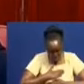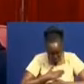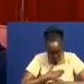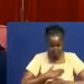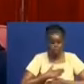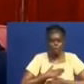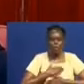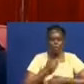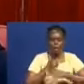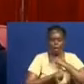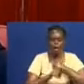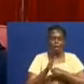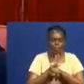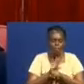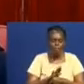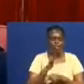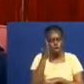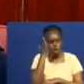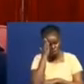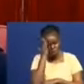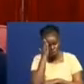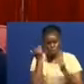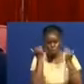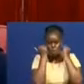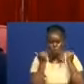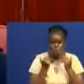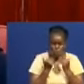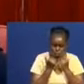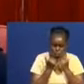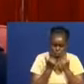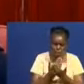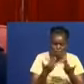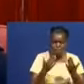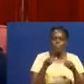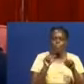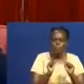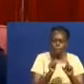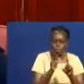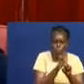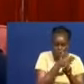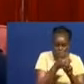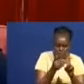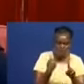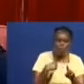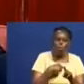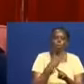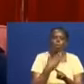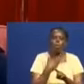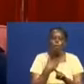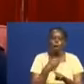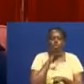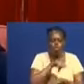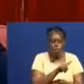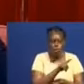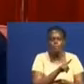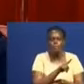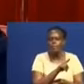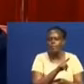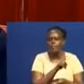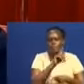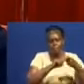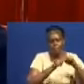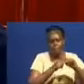most of the time under the pressure. We know there are certain things which you can even be blackmailed. But we want to hold you at a